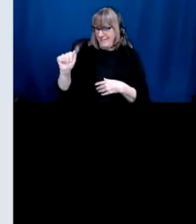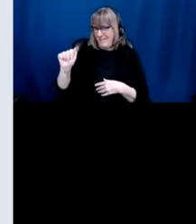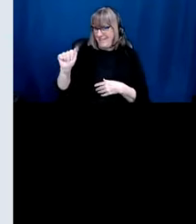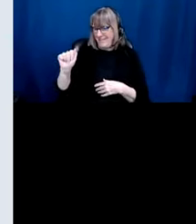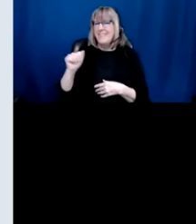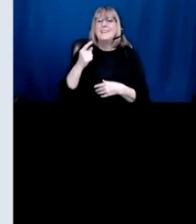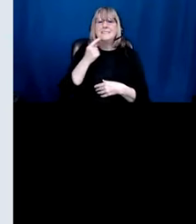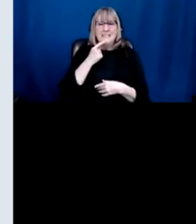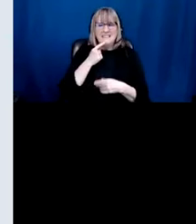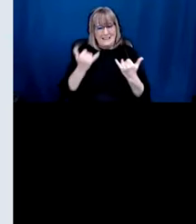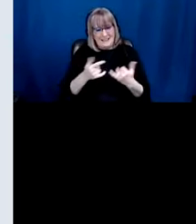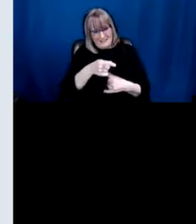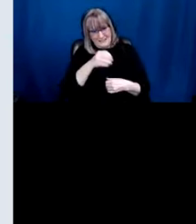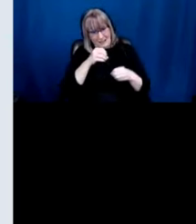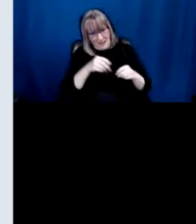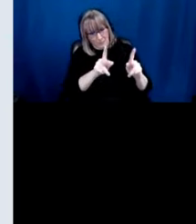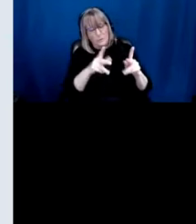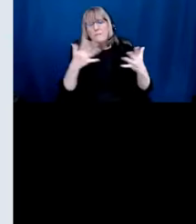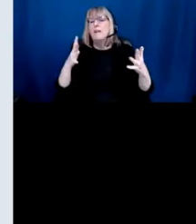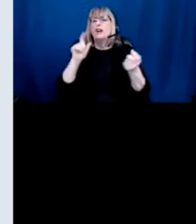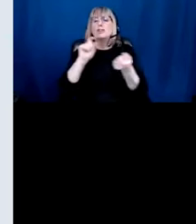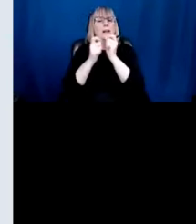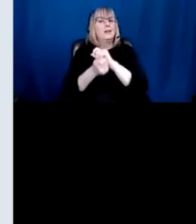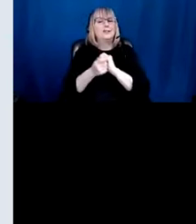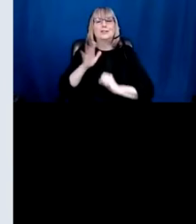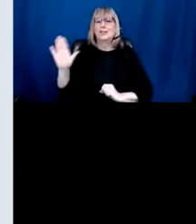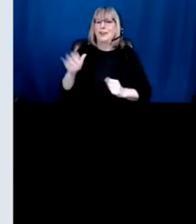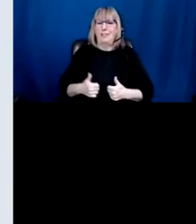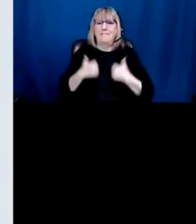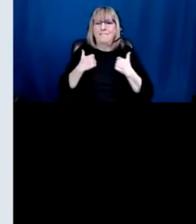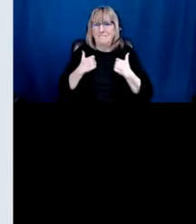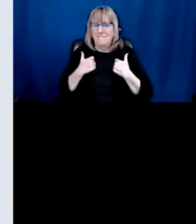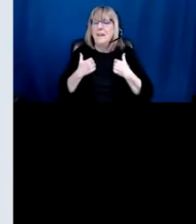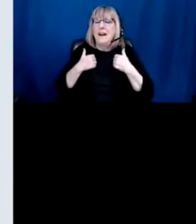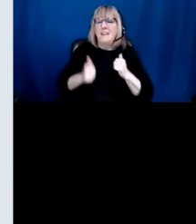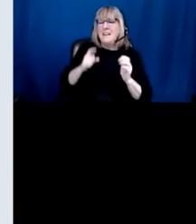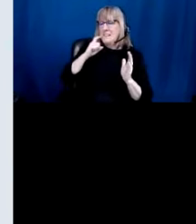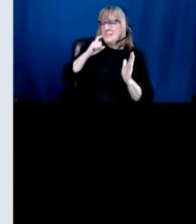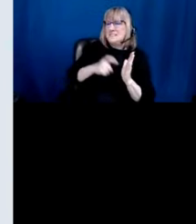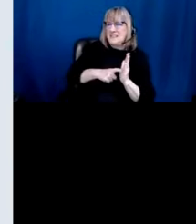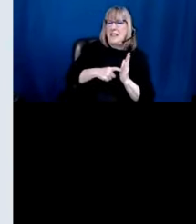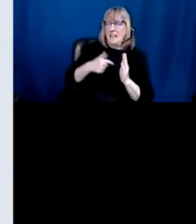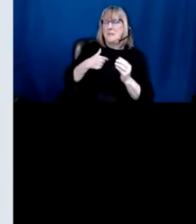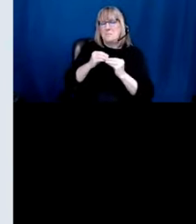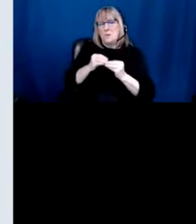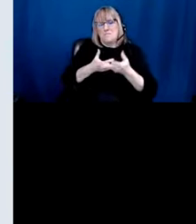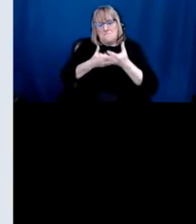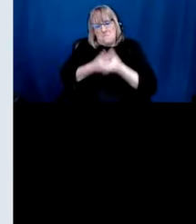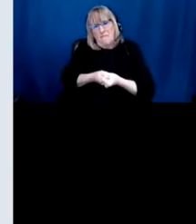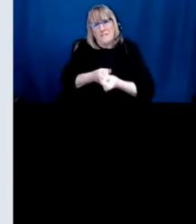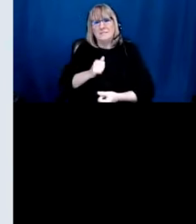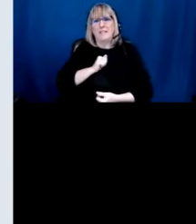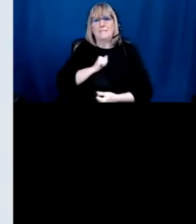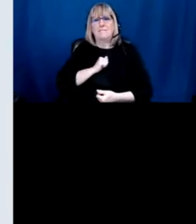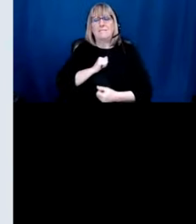Sin embargo, ella está cumpliendo con notas perfectas y dice que esa oportunidad le ha cambiado su